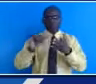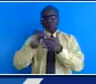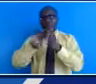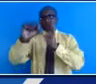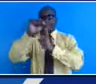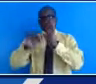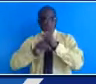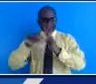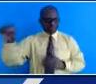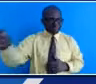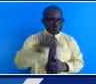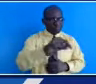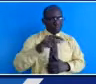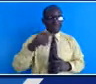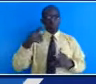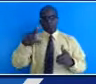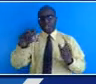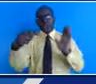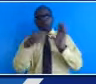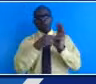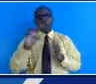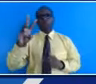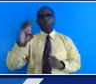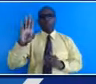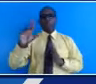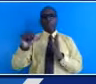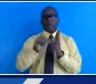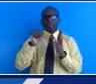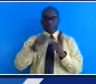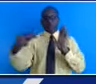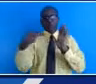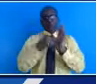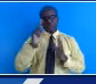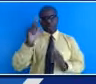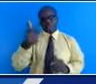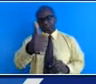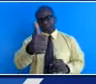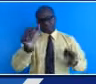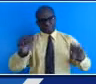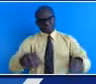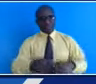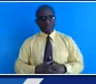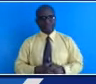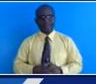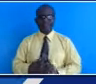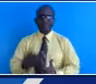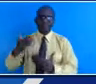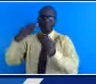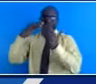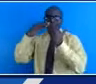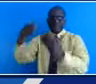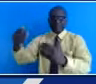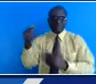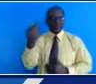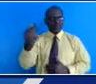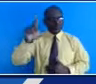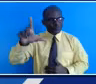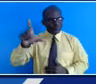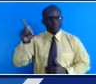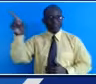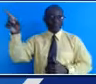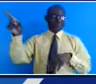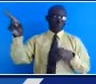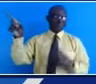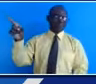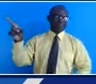his leadership throughout this crisis. He's been such an inspiration and really focused on the business community. He has empowered us